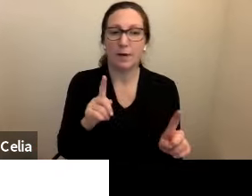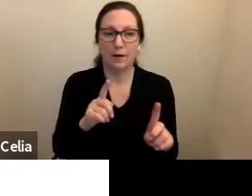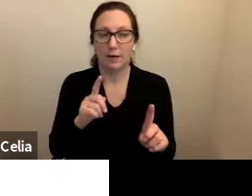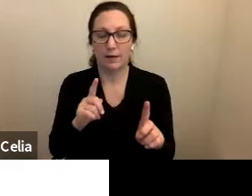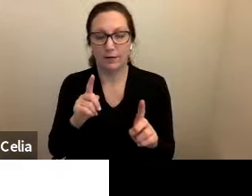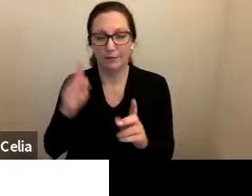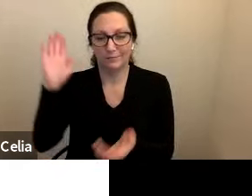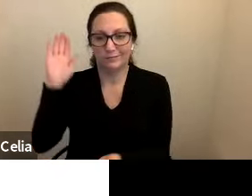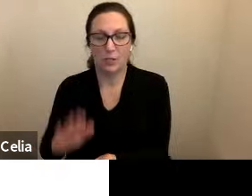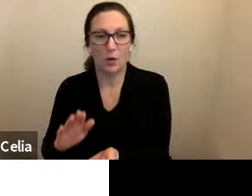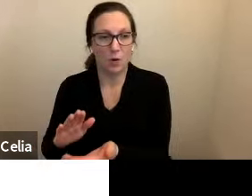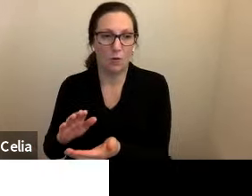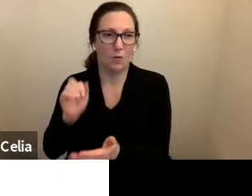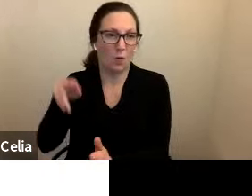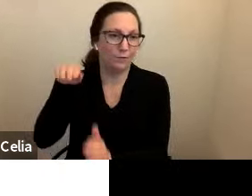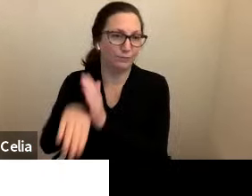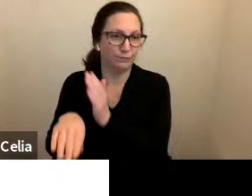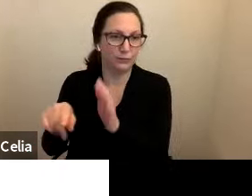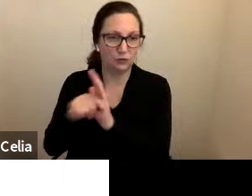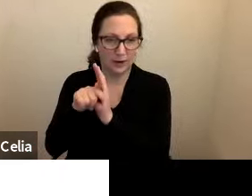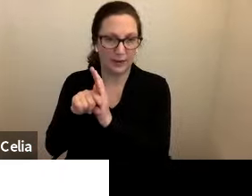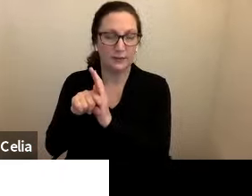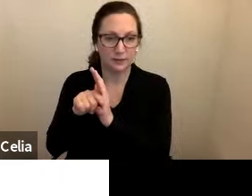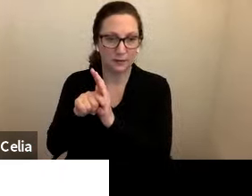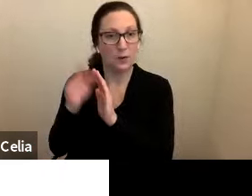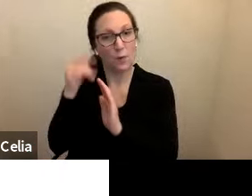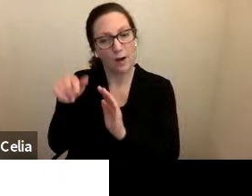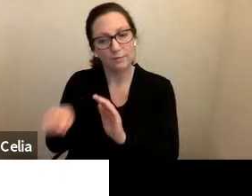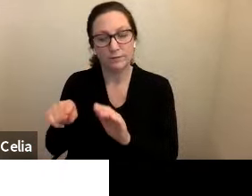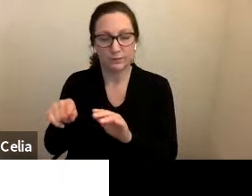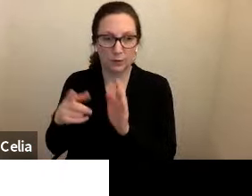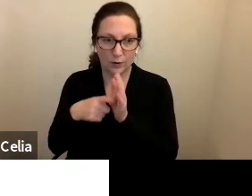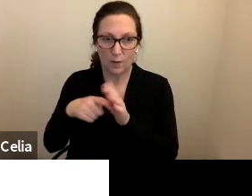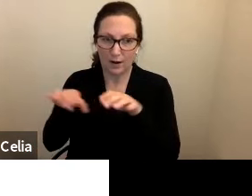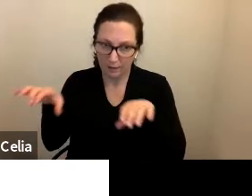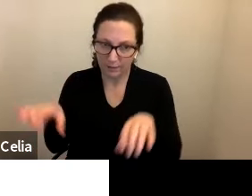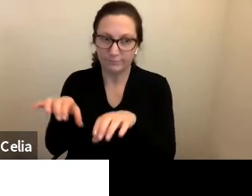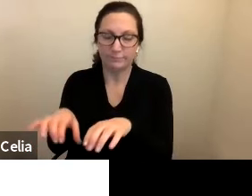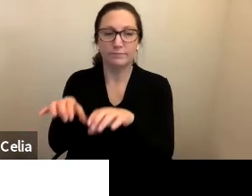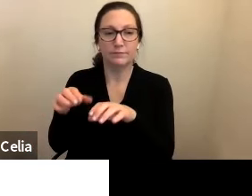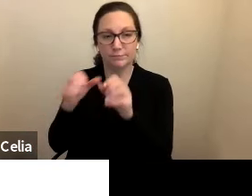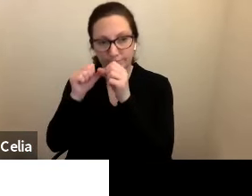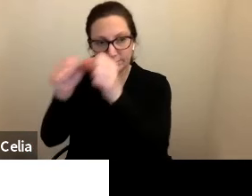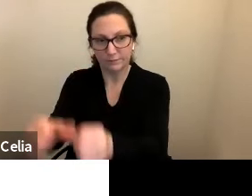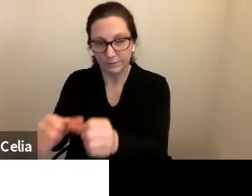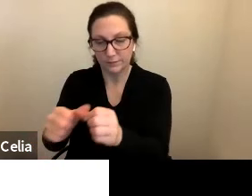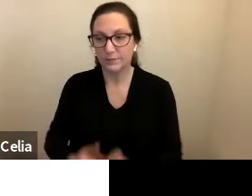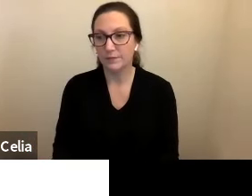well on grades that require sort of being in it for the long haul.